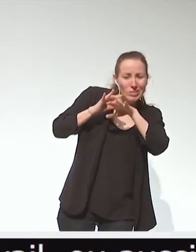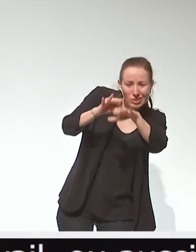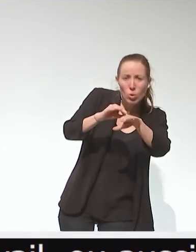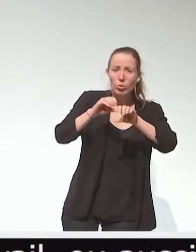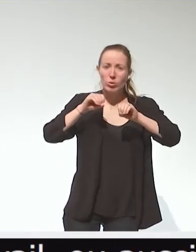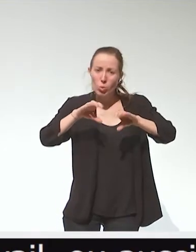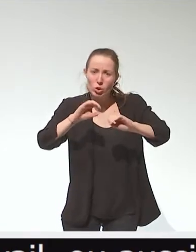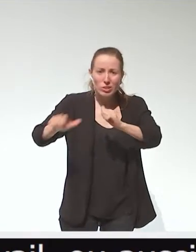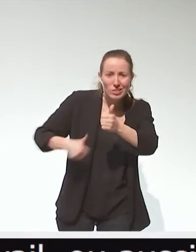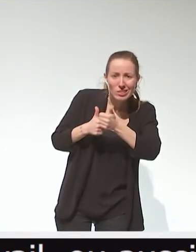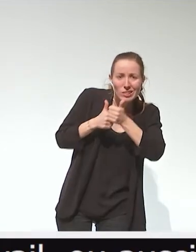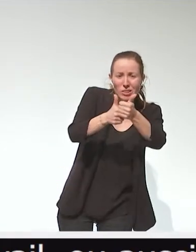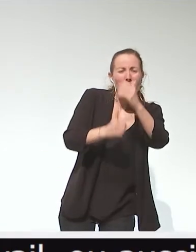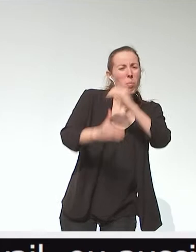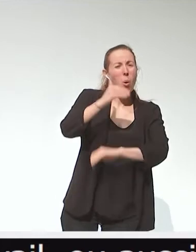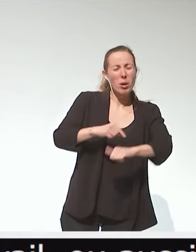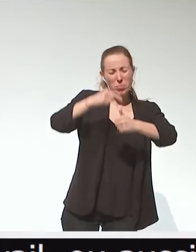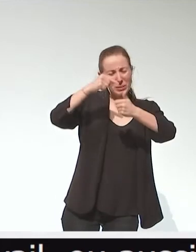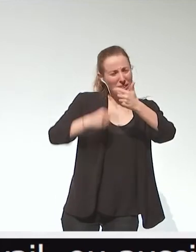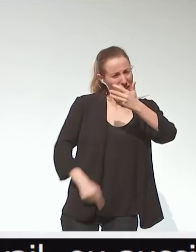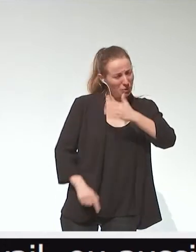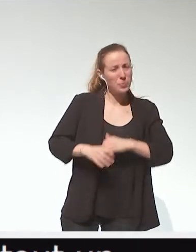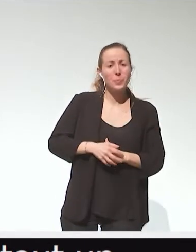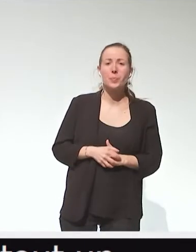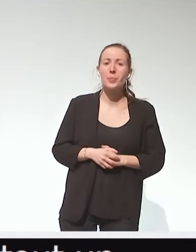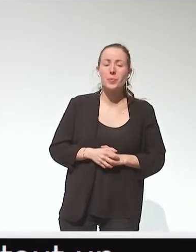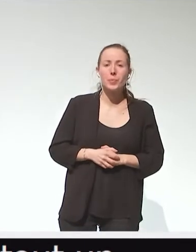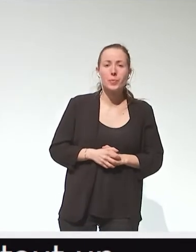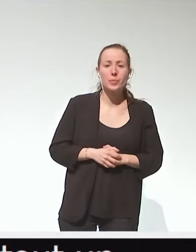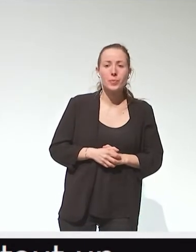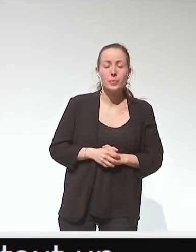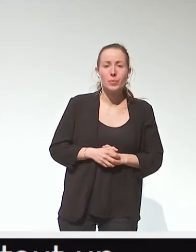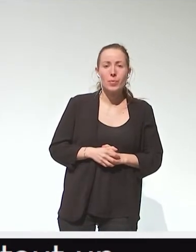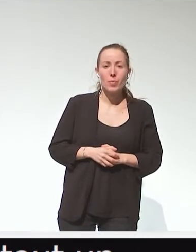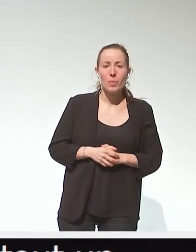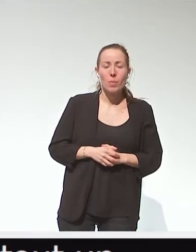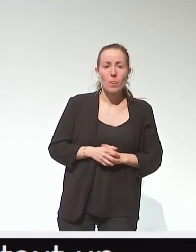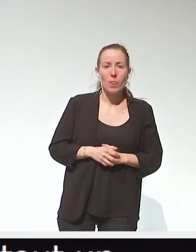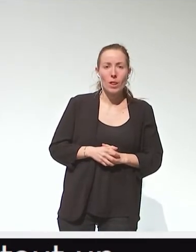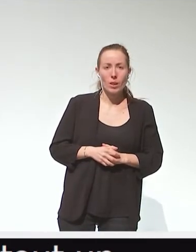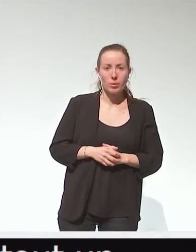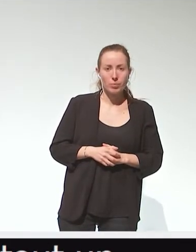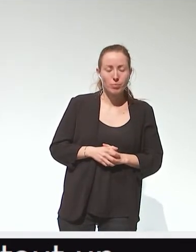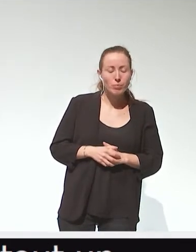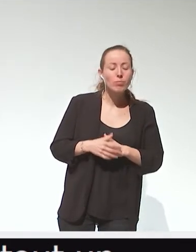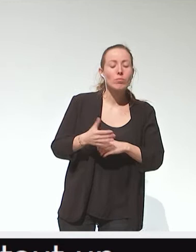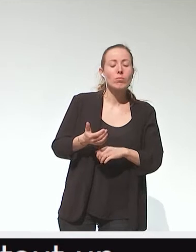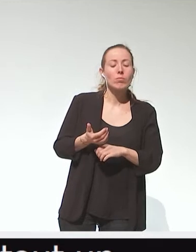of coaching, assistance to that end. Jedoch diese Angebote